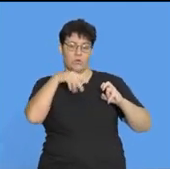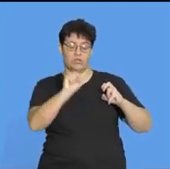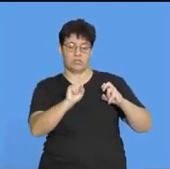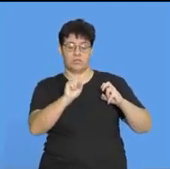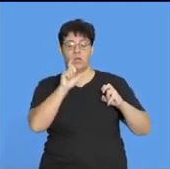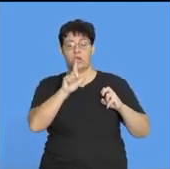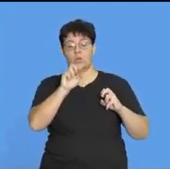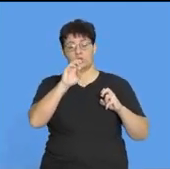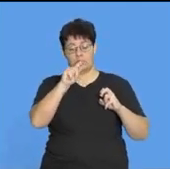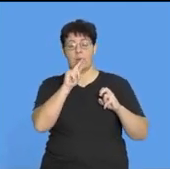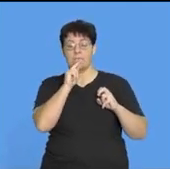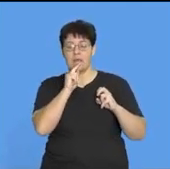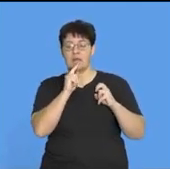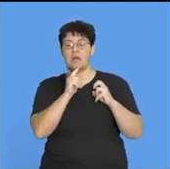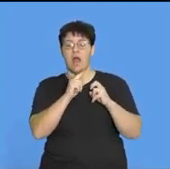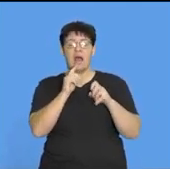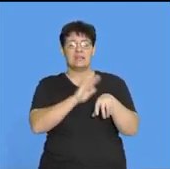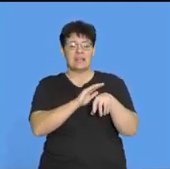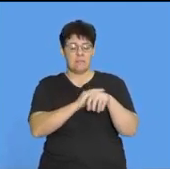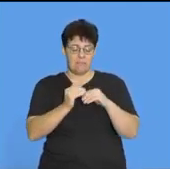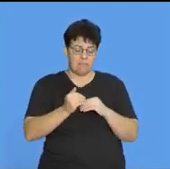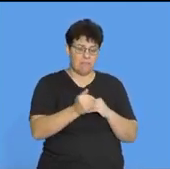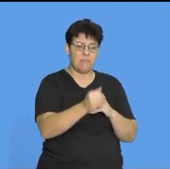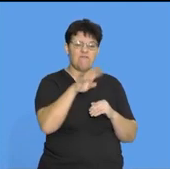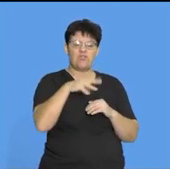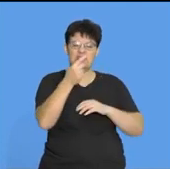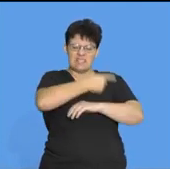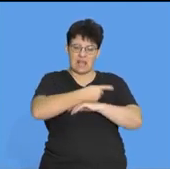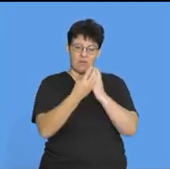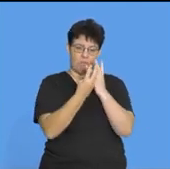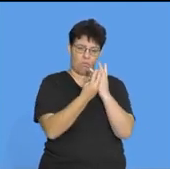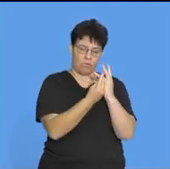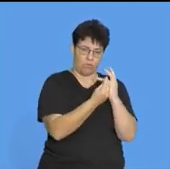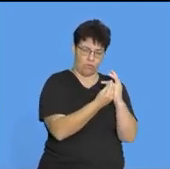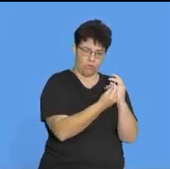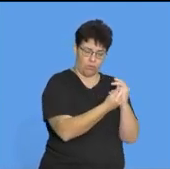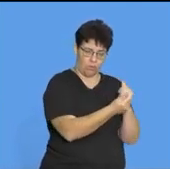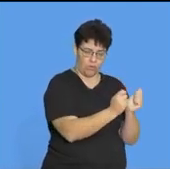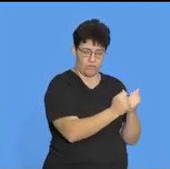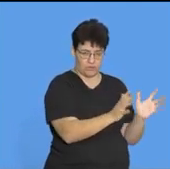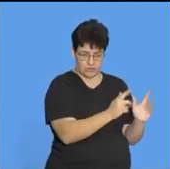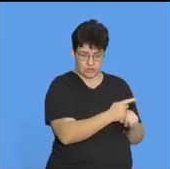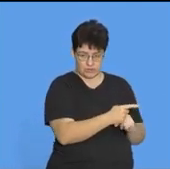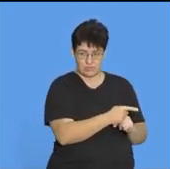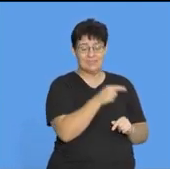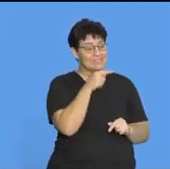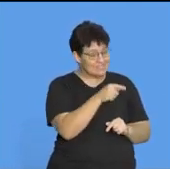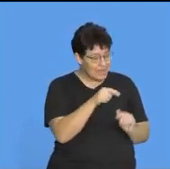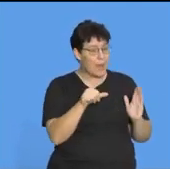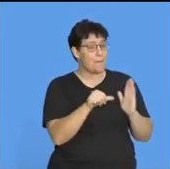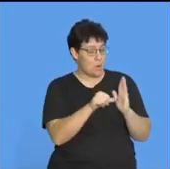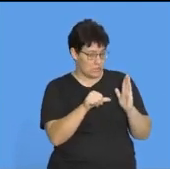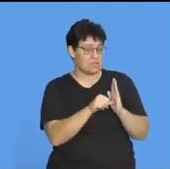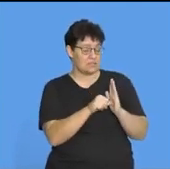gradually degenerates over the next 14 days, and we know that the corpus luteum plays an important